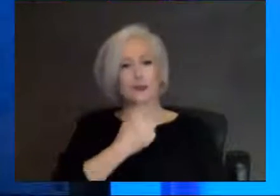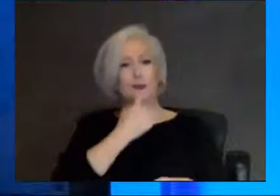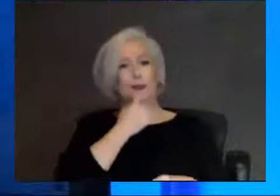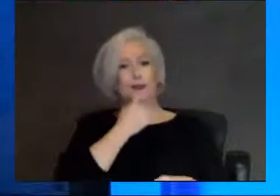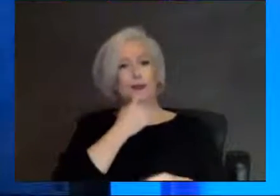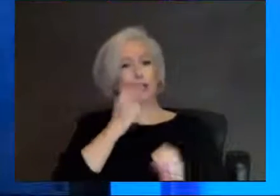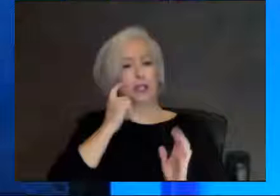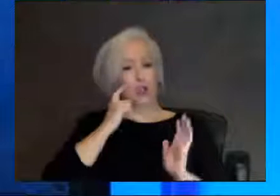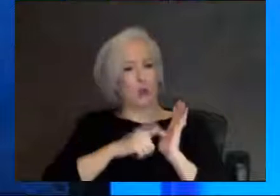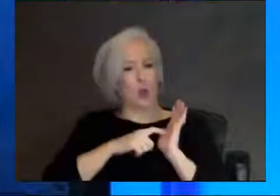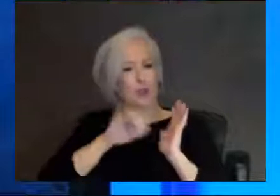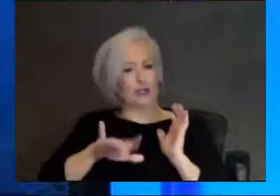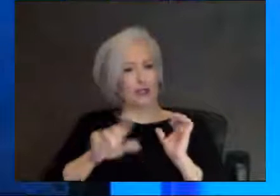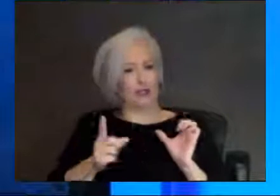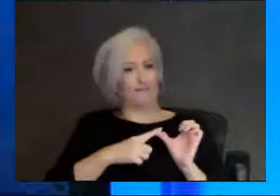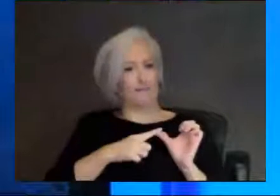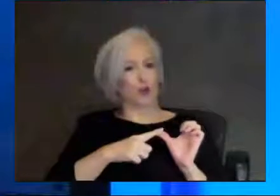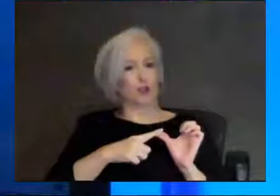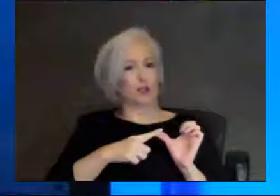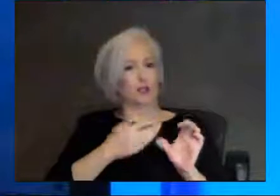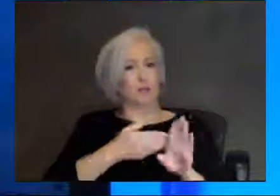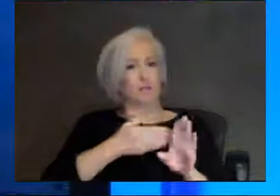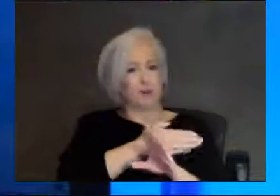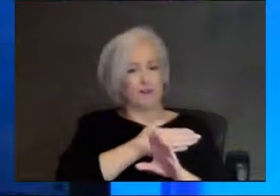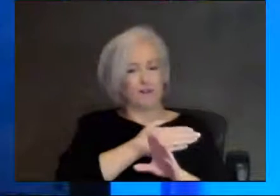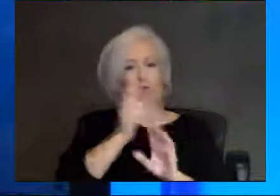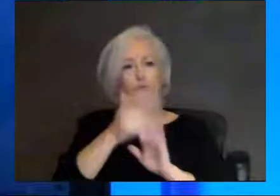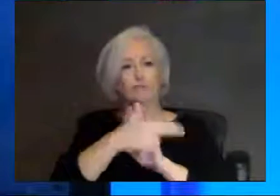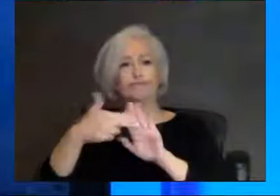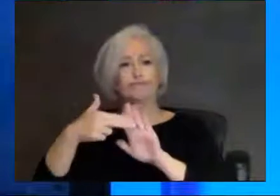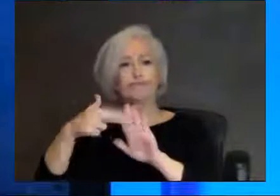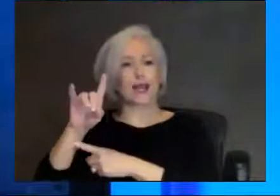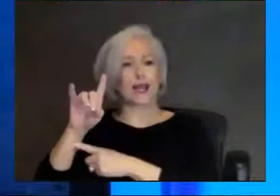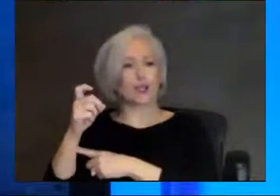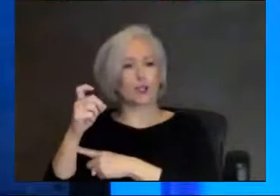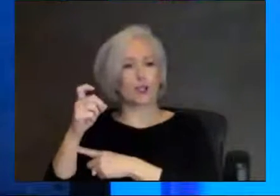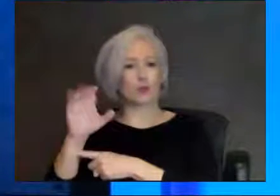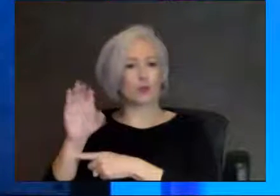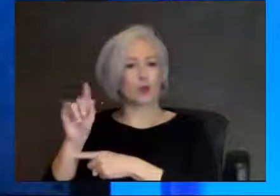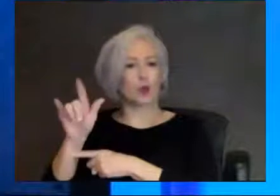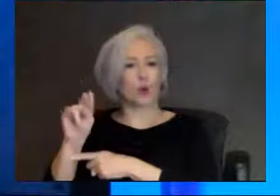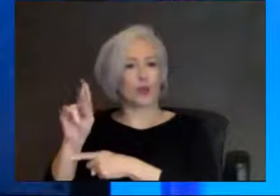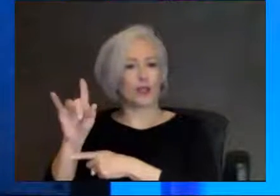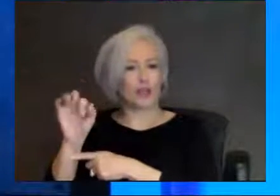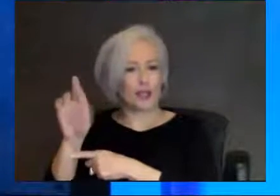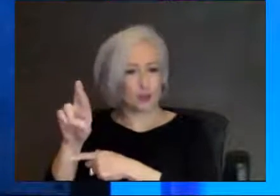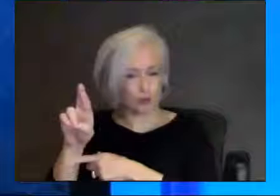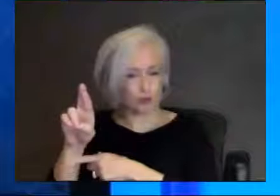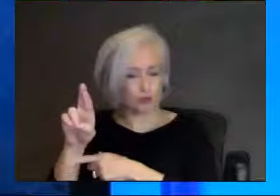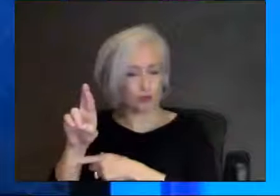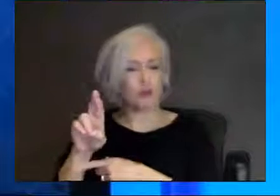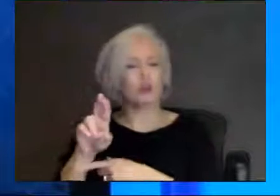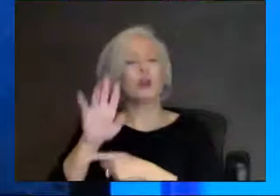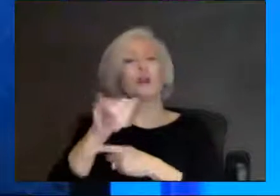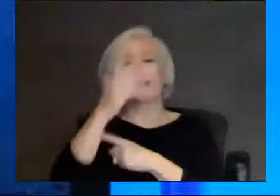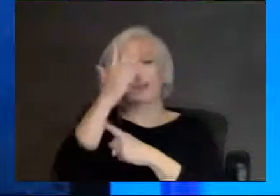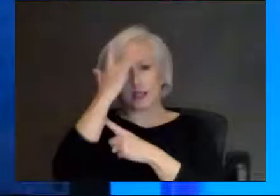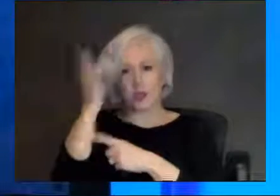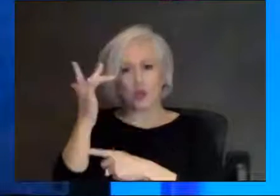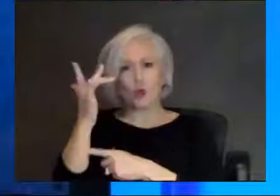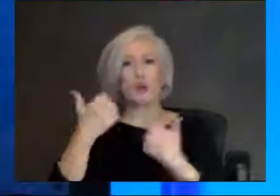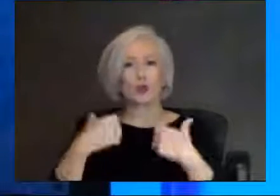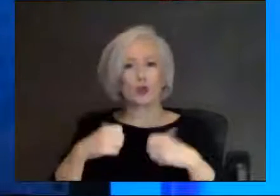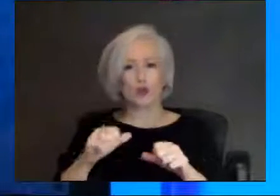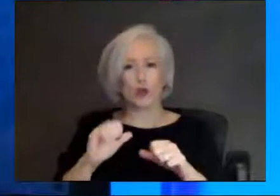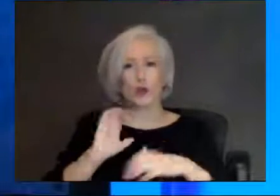cancer. So we thought this is interesting to study. And that's why we are actually planning or trying to formulate a trial where we can actually